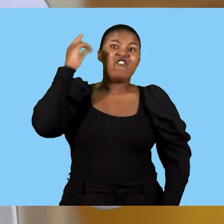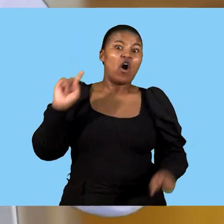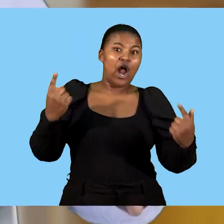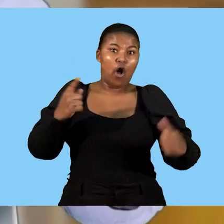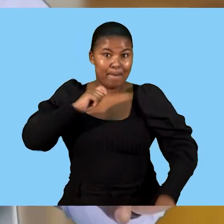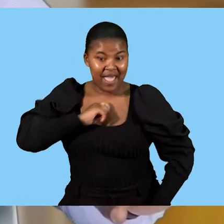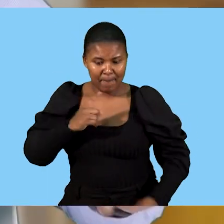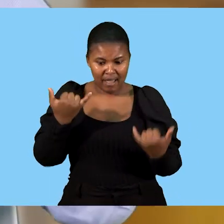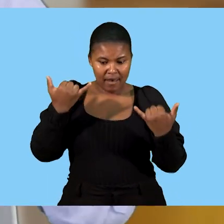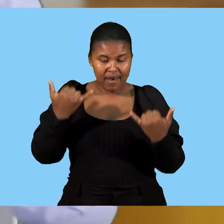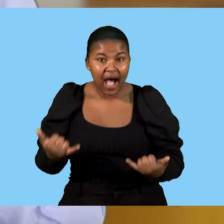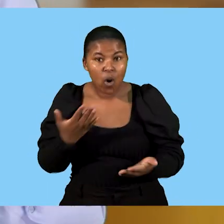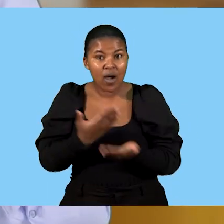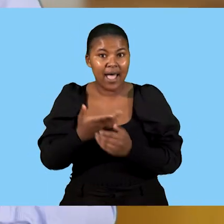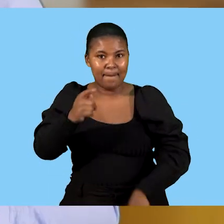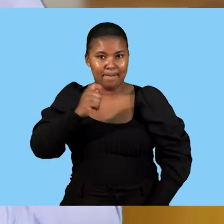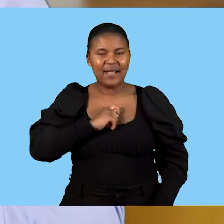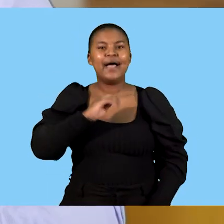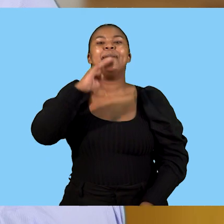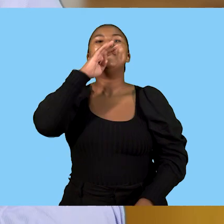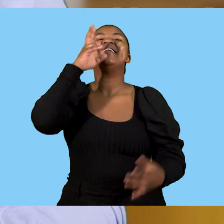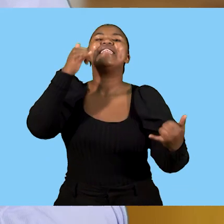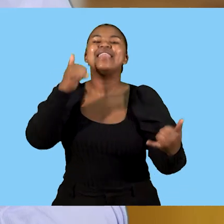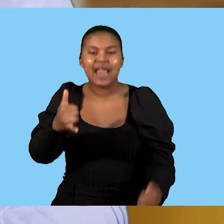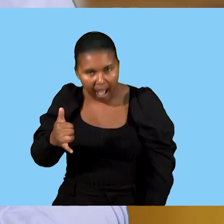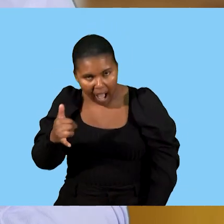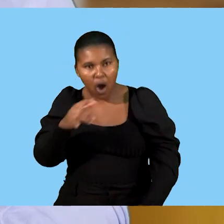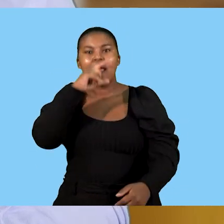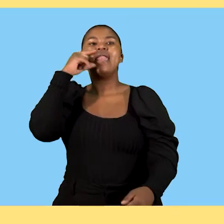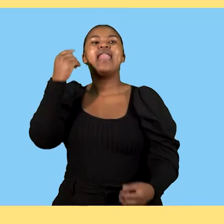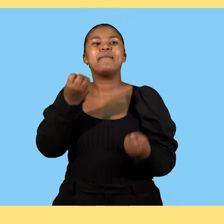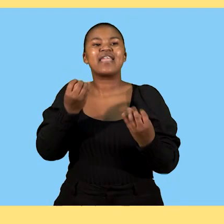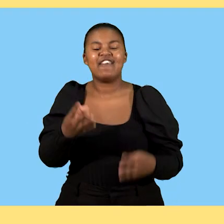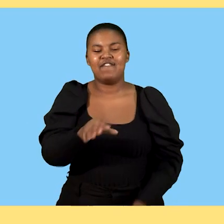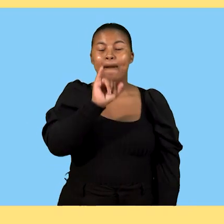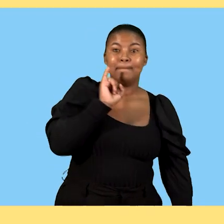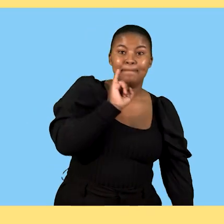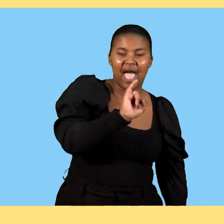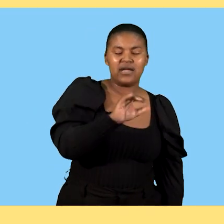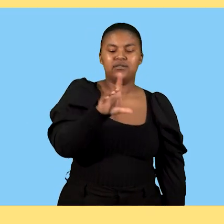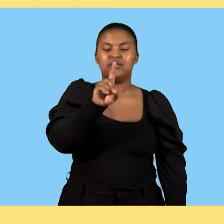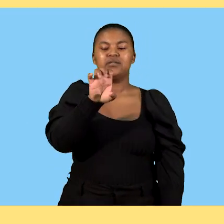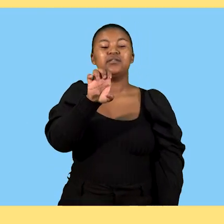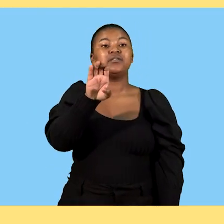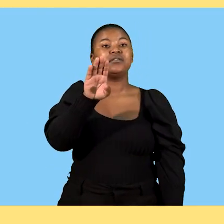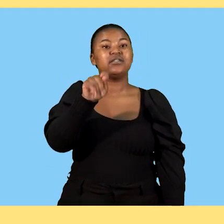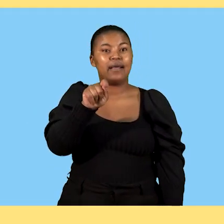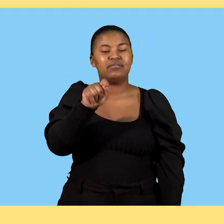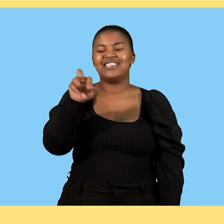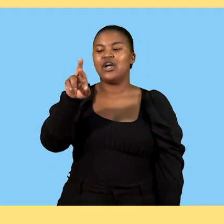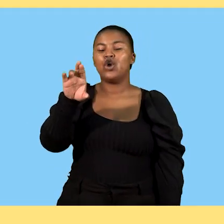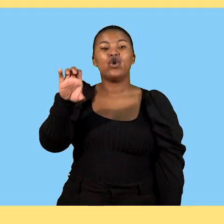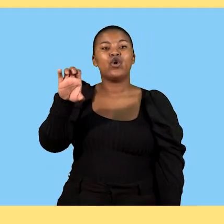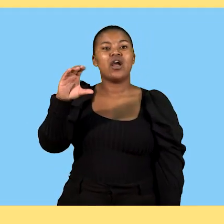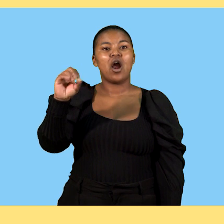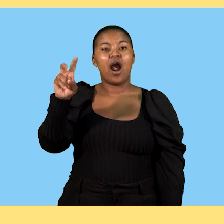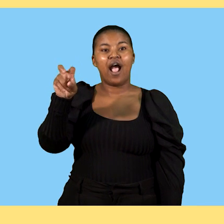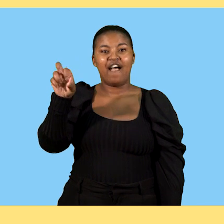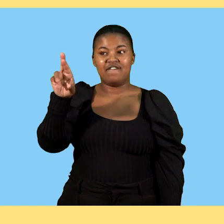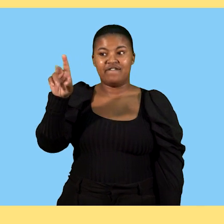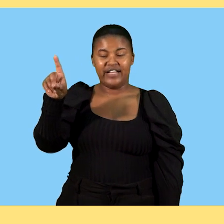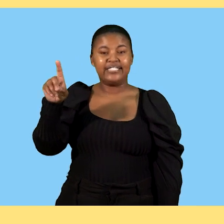to pay in the past, it is then considered a bad debt recovered. So first, it has to be